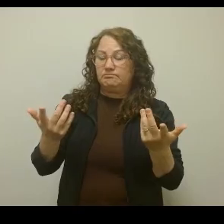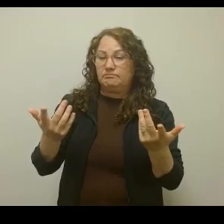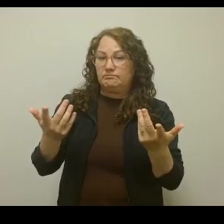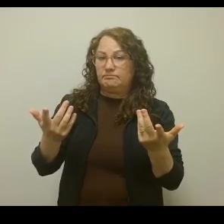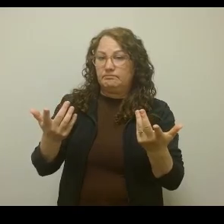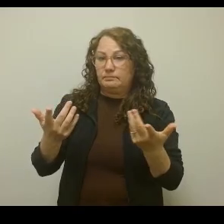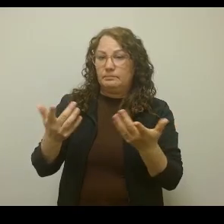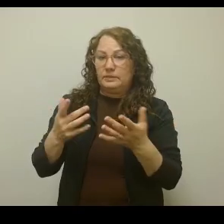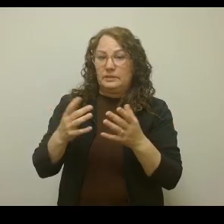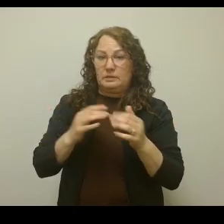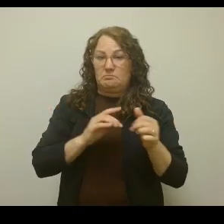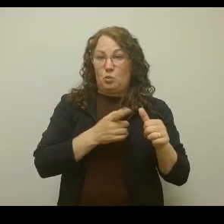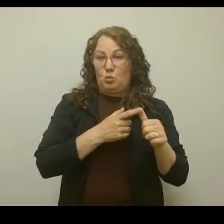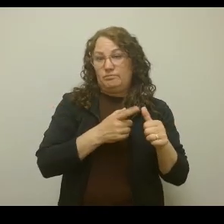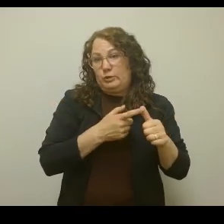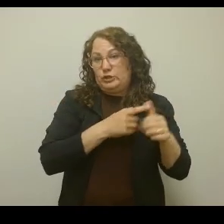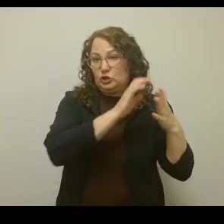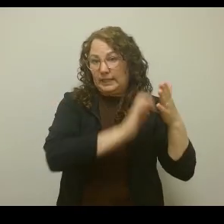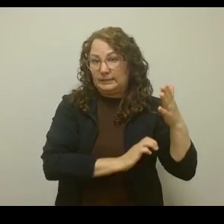original text, right?